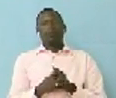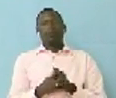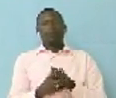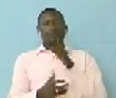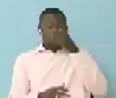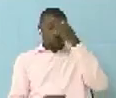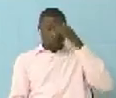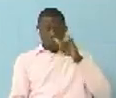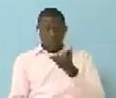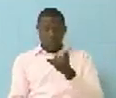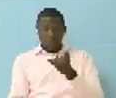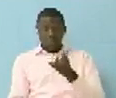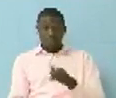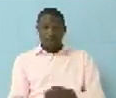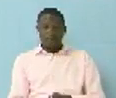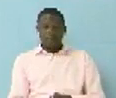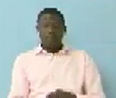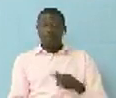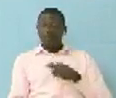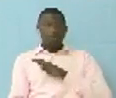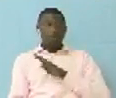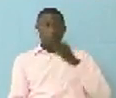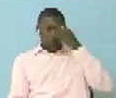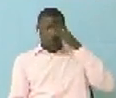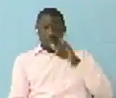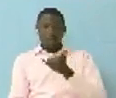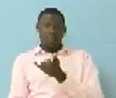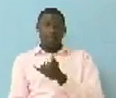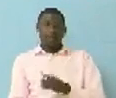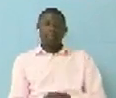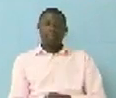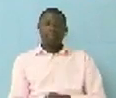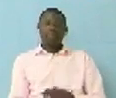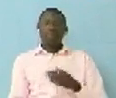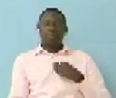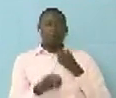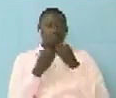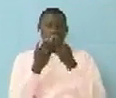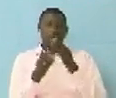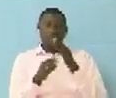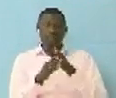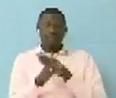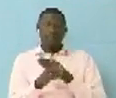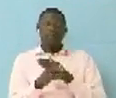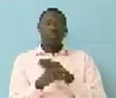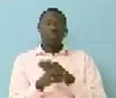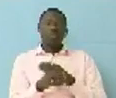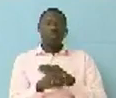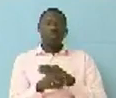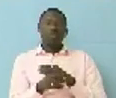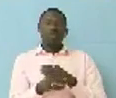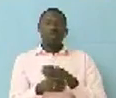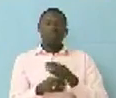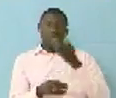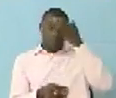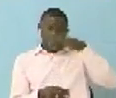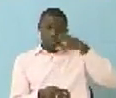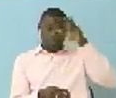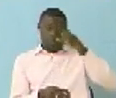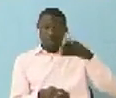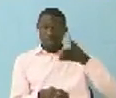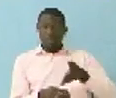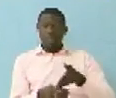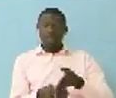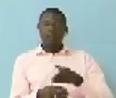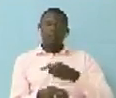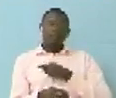You agree? I disagree. I have said before this panel that